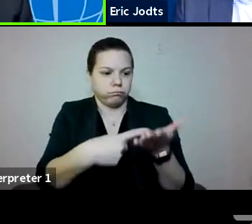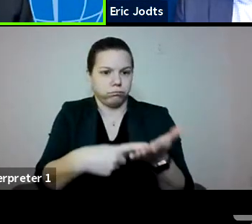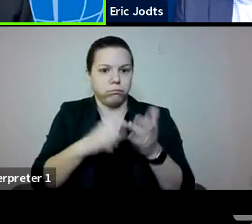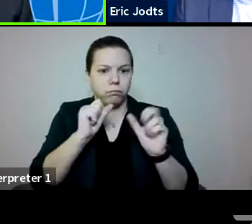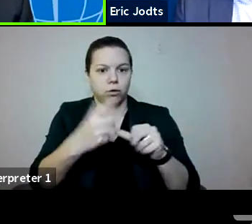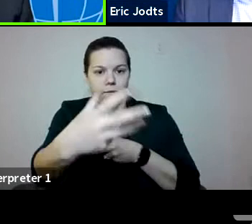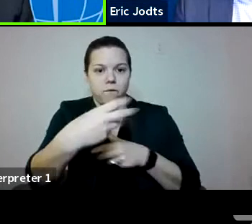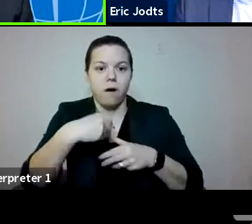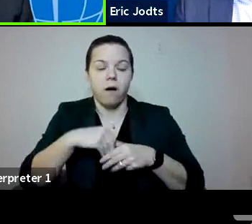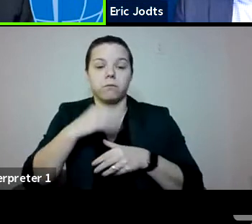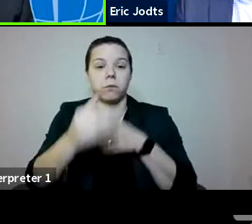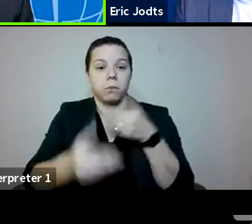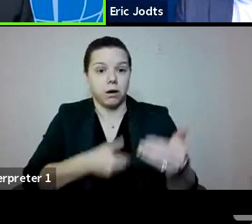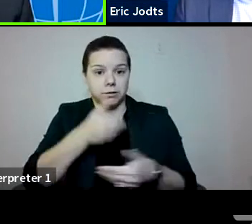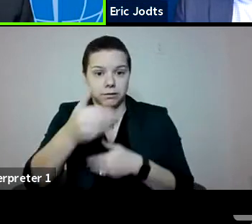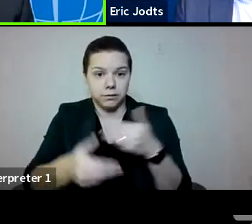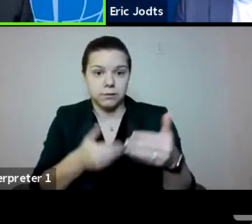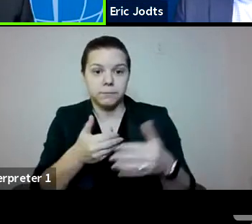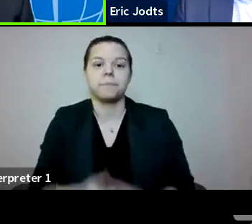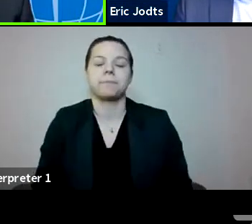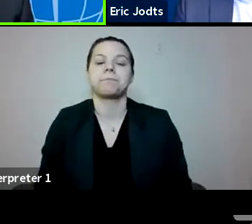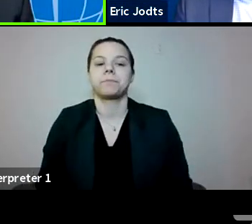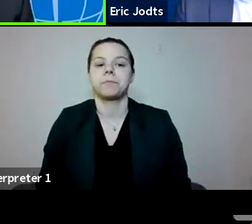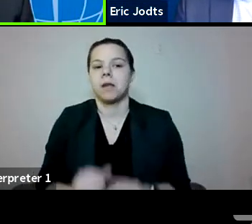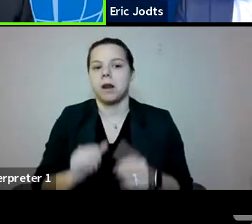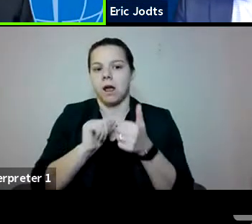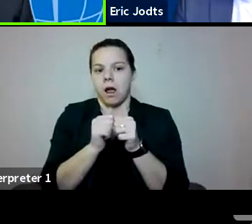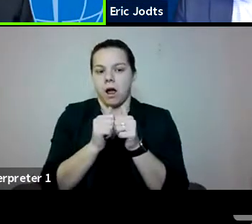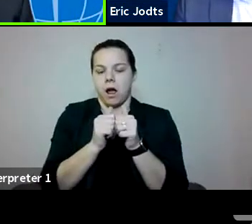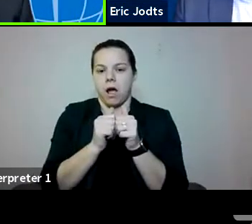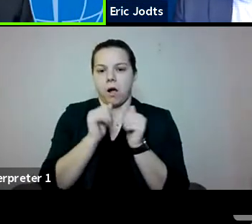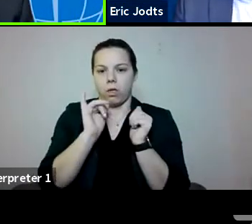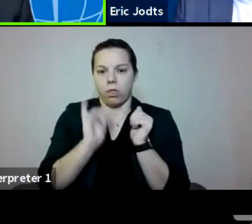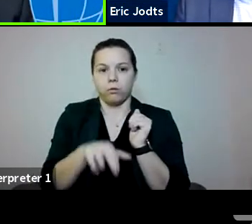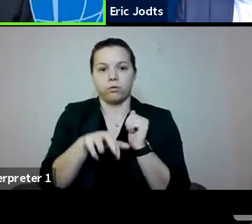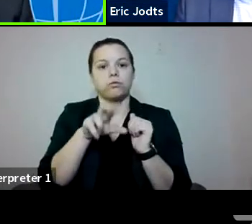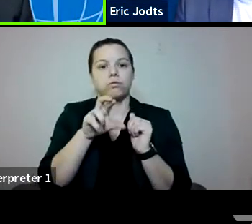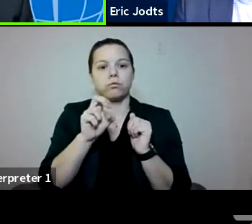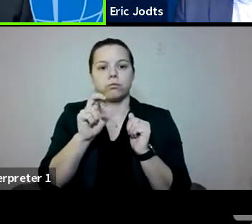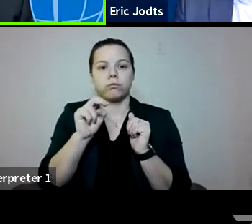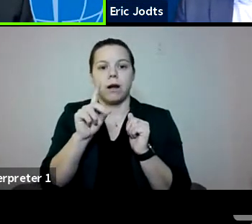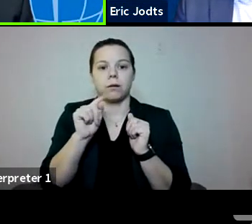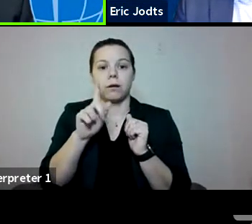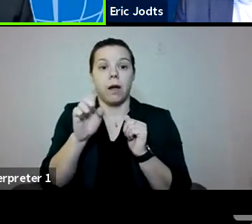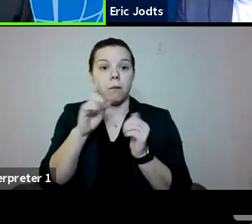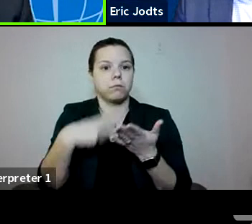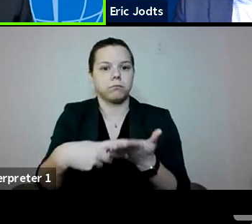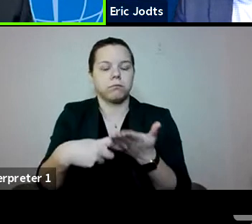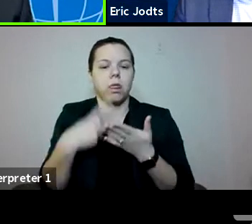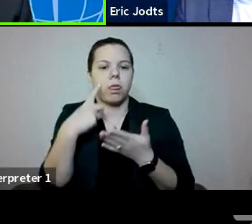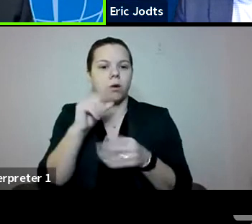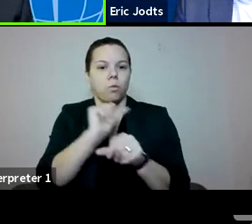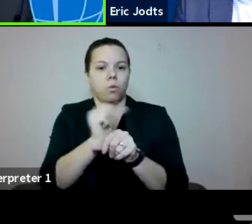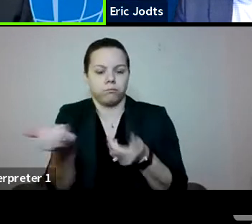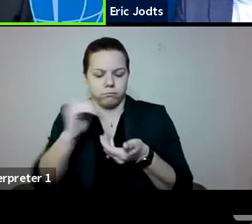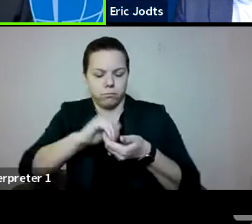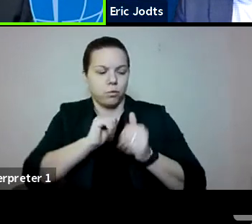process, and how that any ways that the roundtables think we could work with them as we conduct our review.